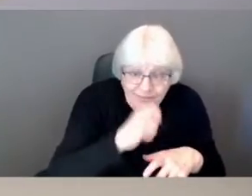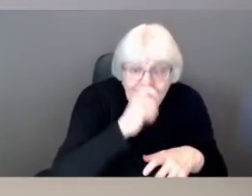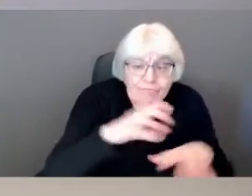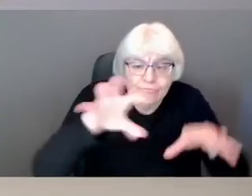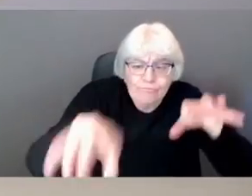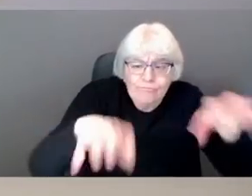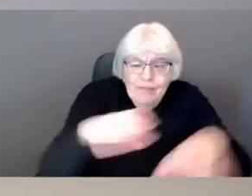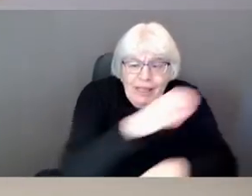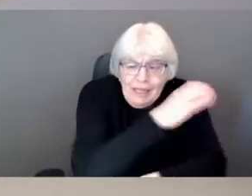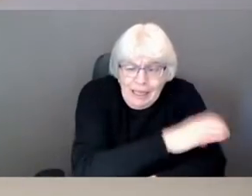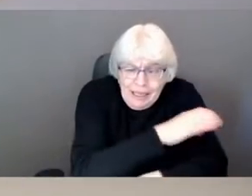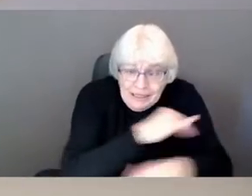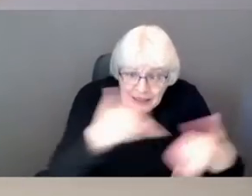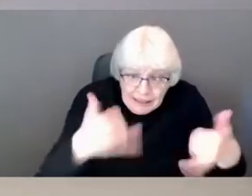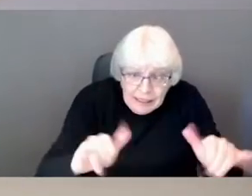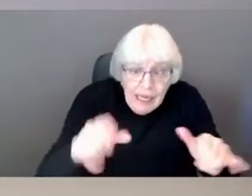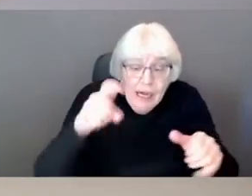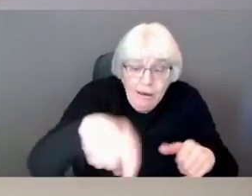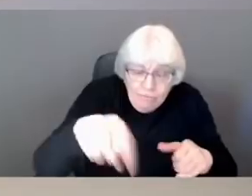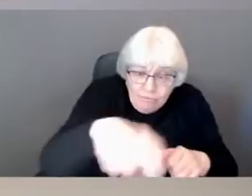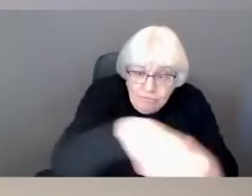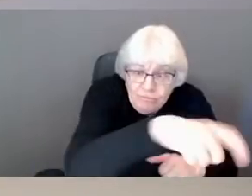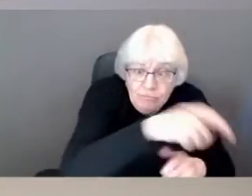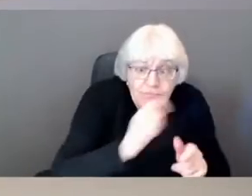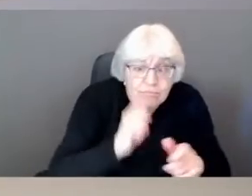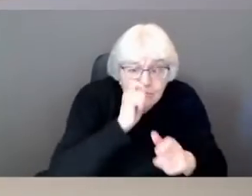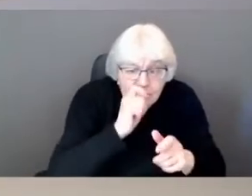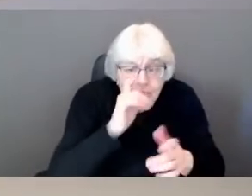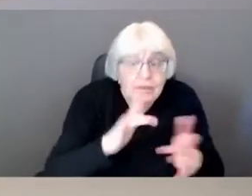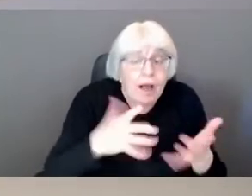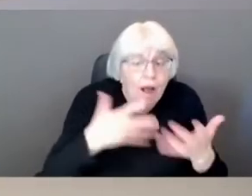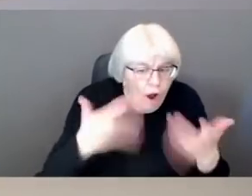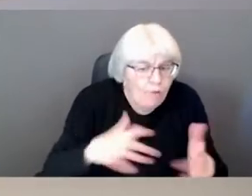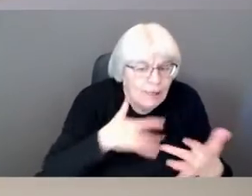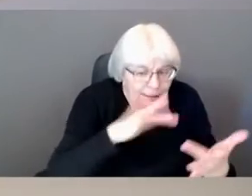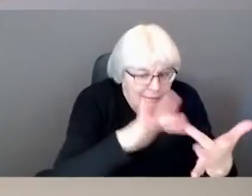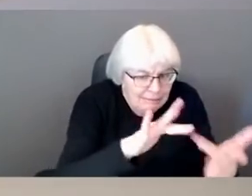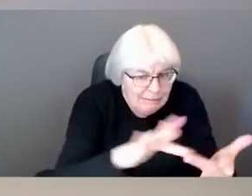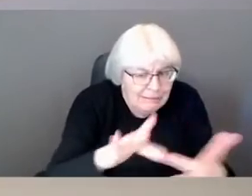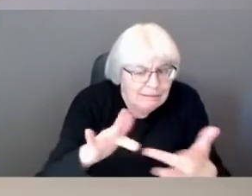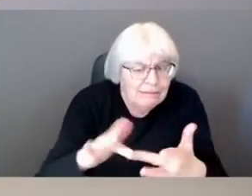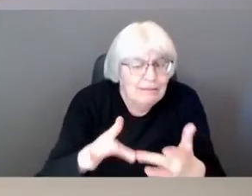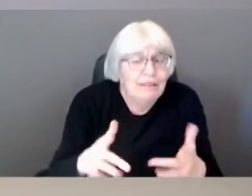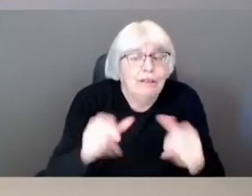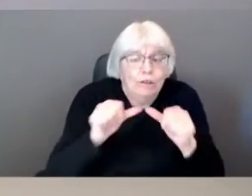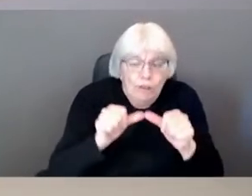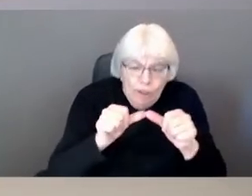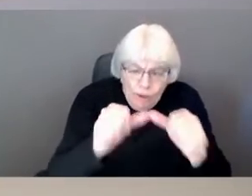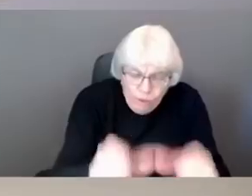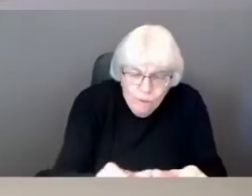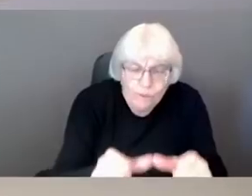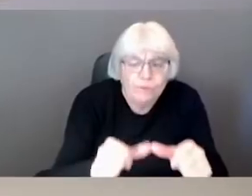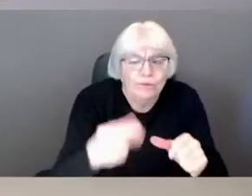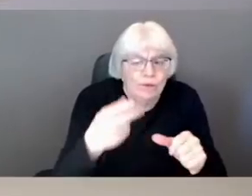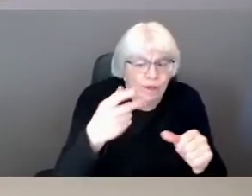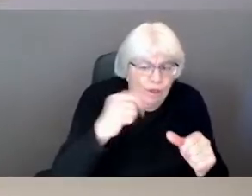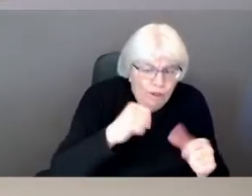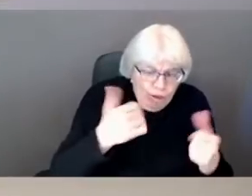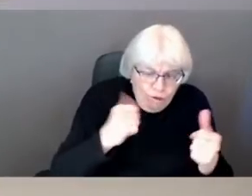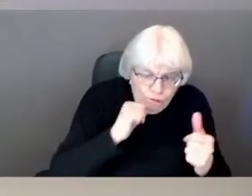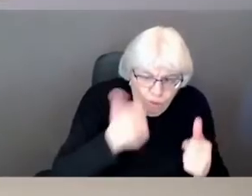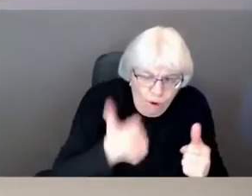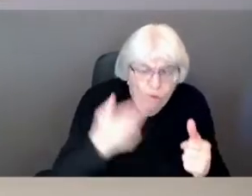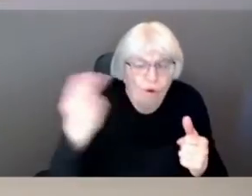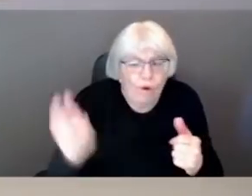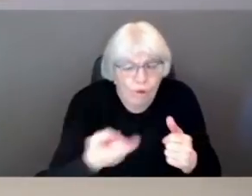agreed to the testing clinics on tomorrow and Thursday, and I think they're trying to respond as well. So I think at this